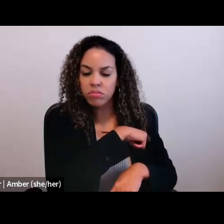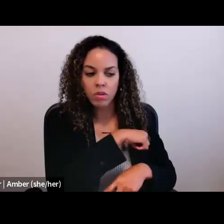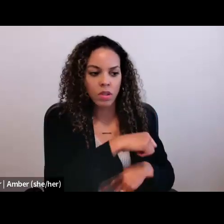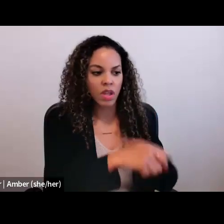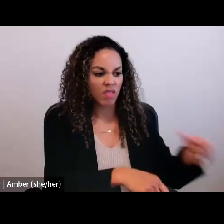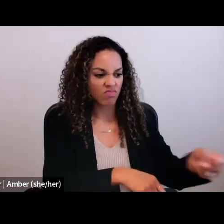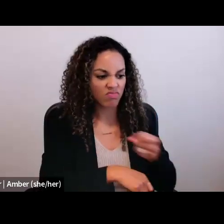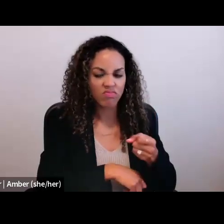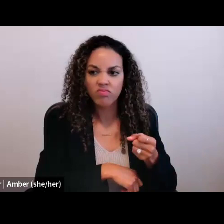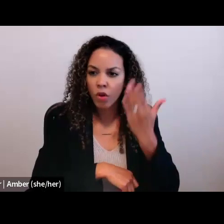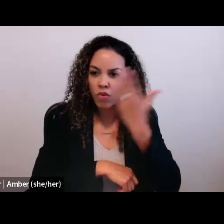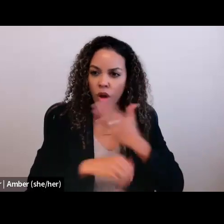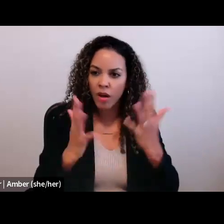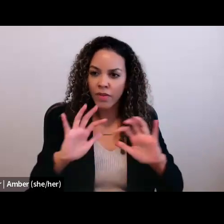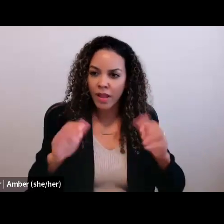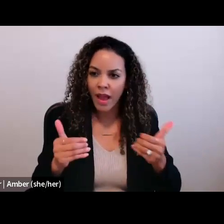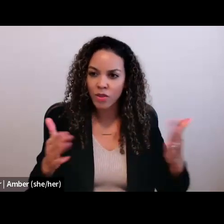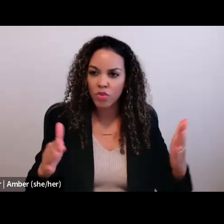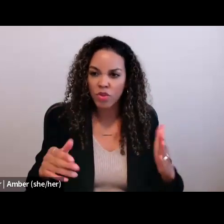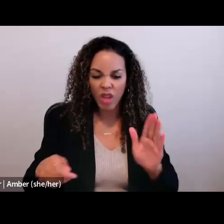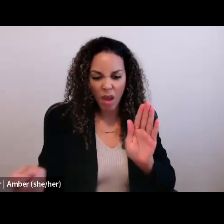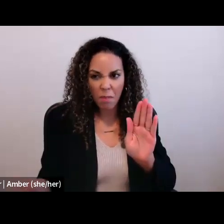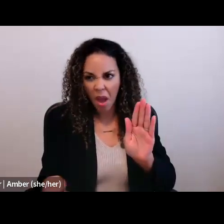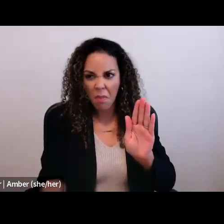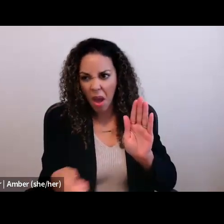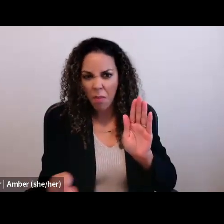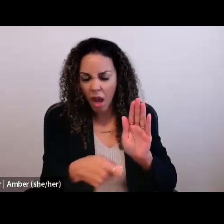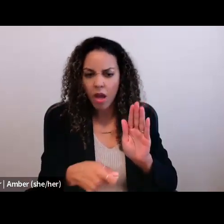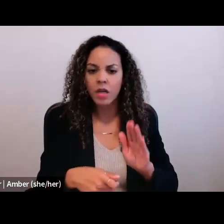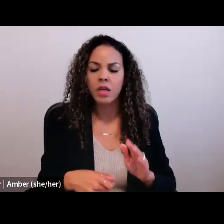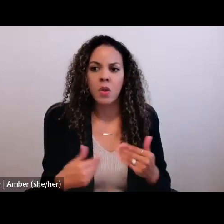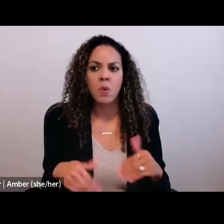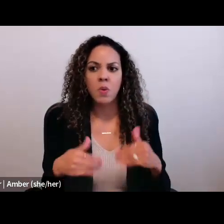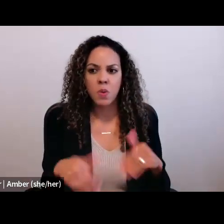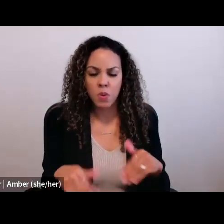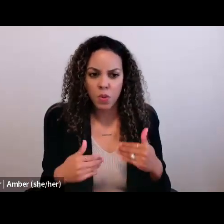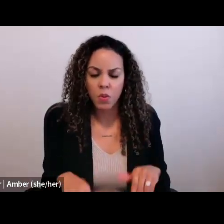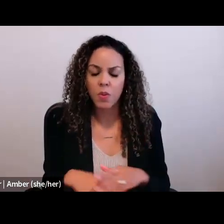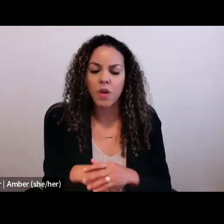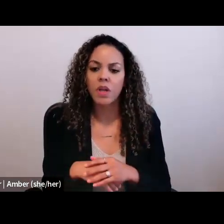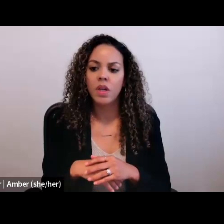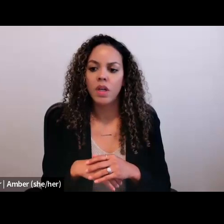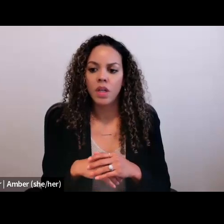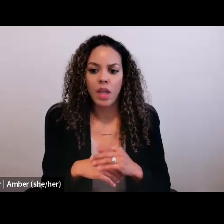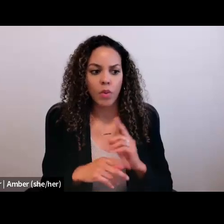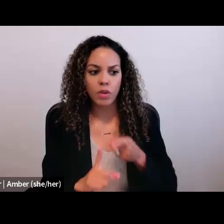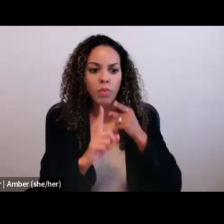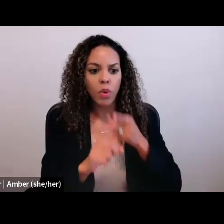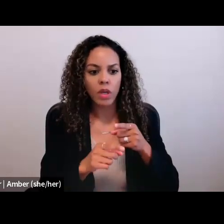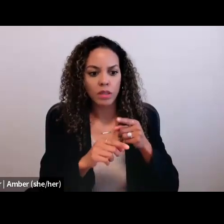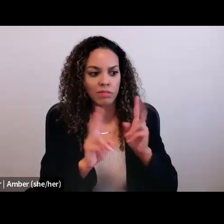grab our ankles, and they gave us a little swat with the Board of Education for us to be able to understand and learn. And